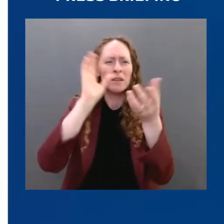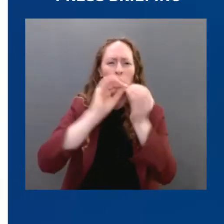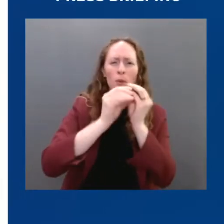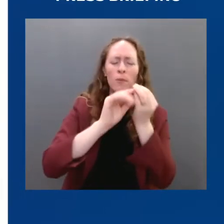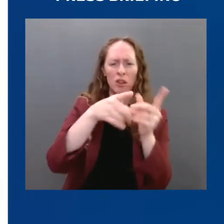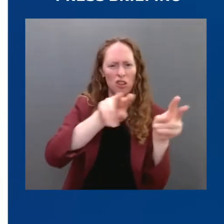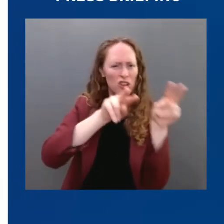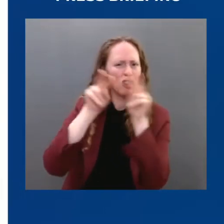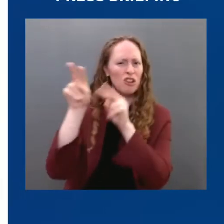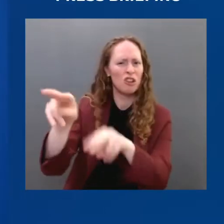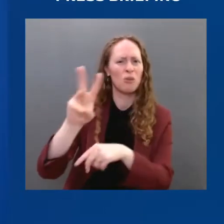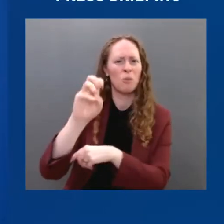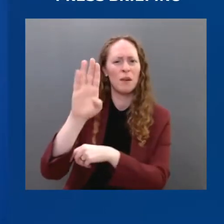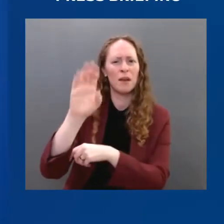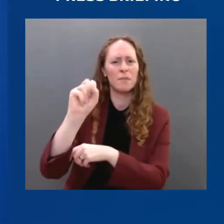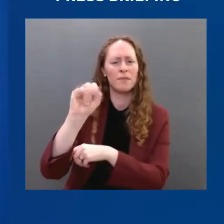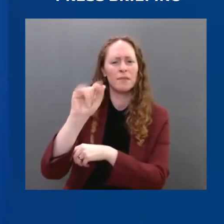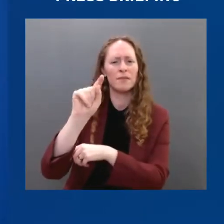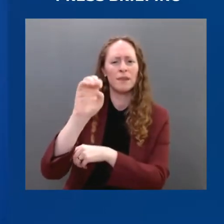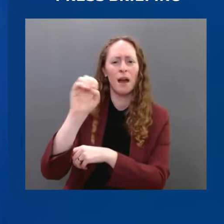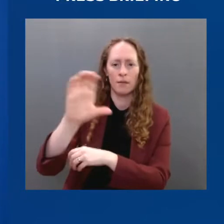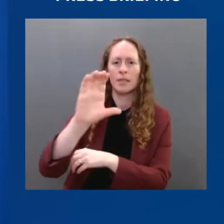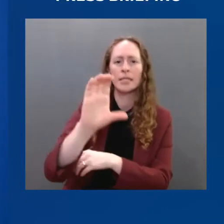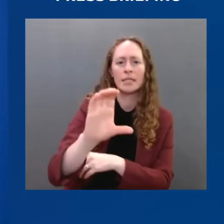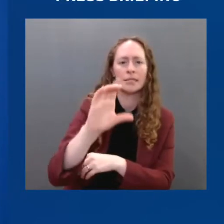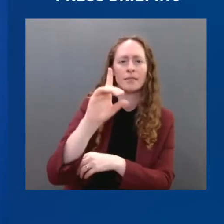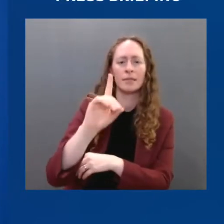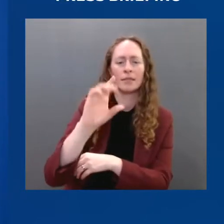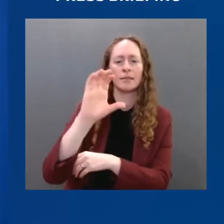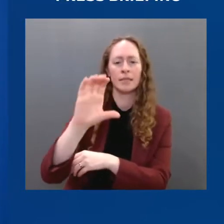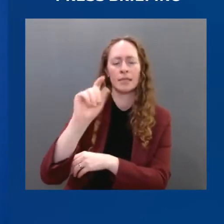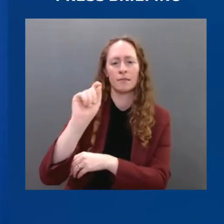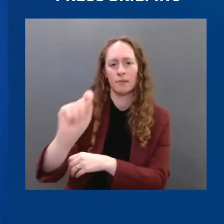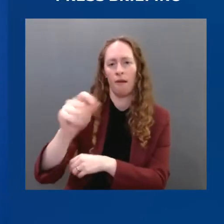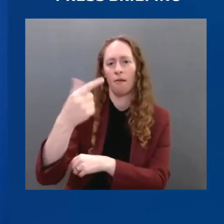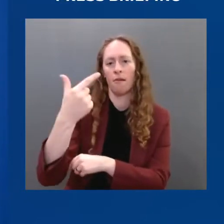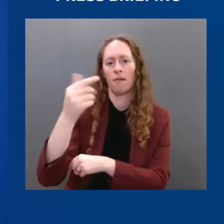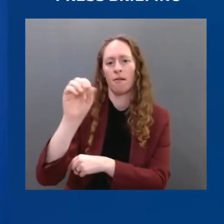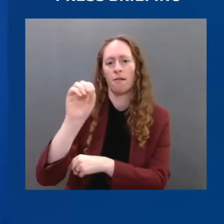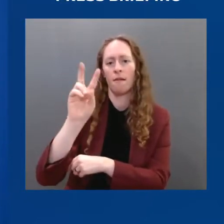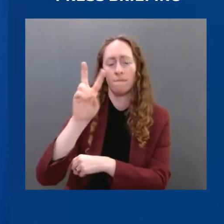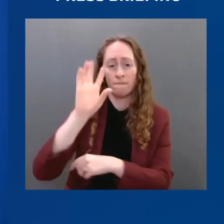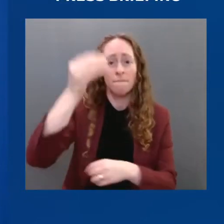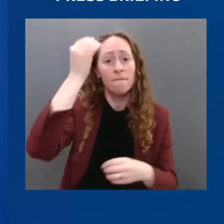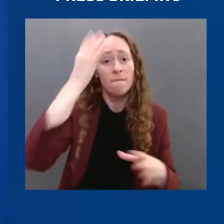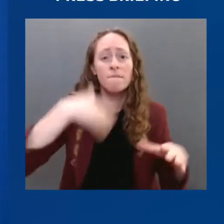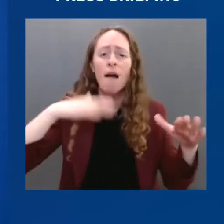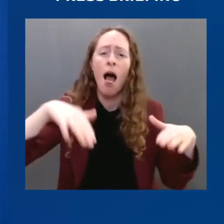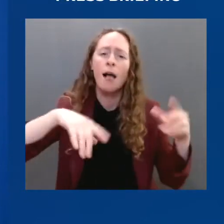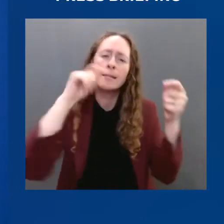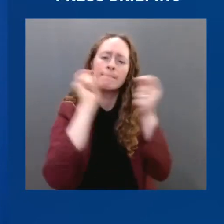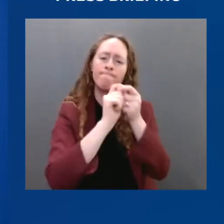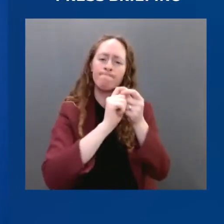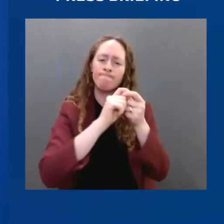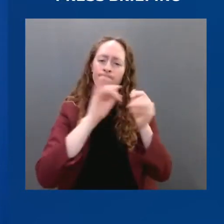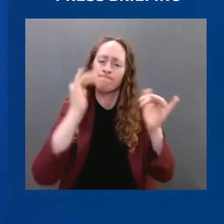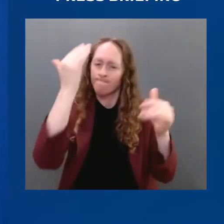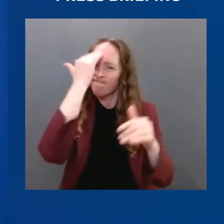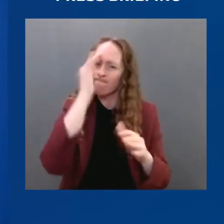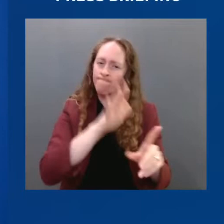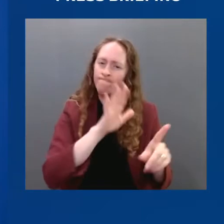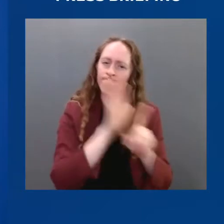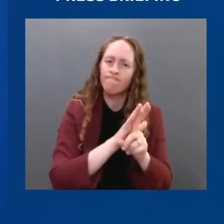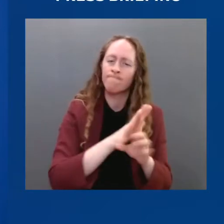and BA5 in comparison to our other Omicron subvariants, but we do know it to be more transmissible and more immune